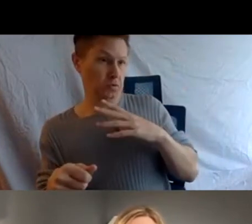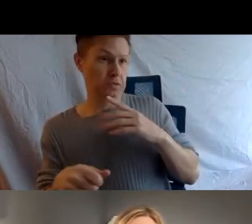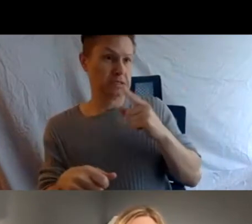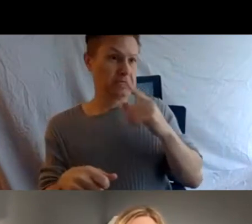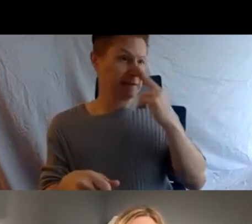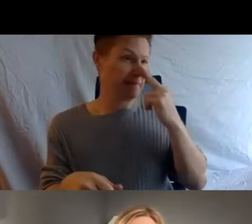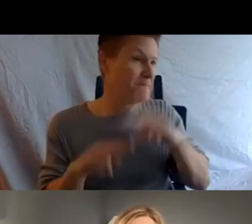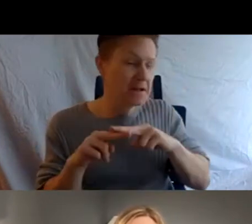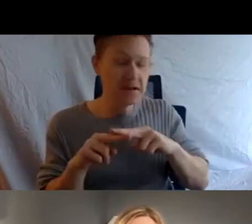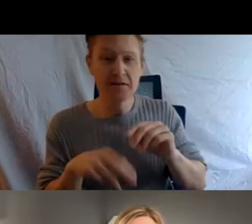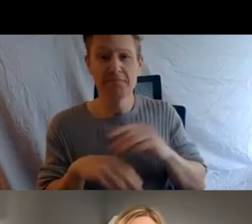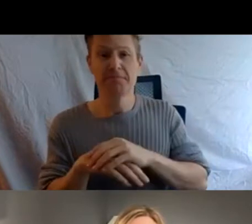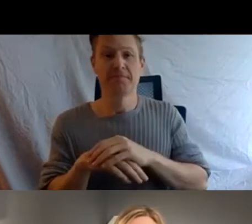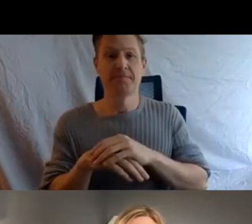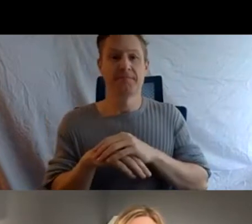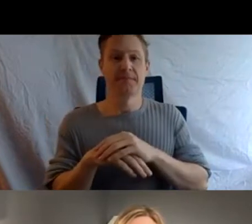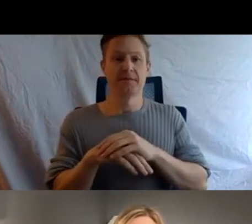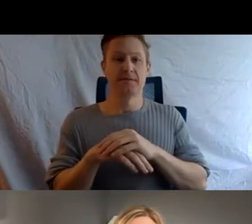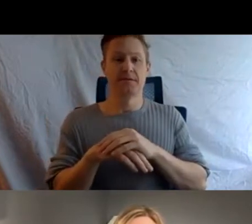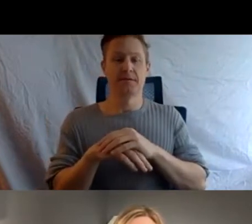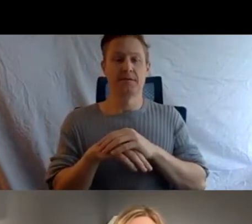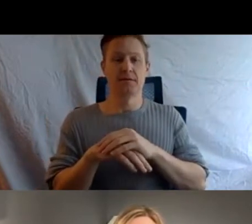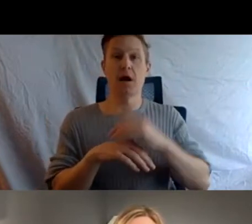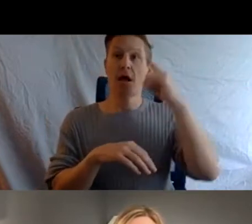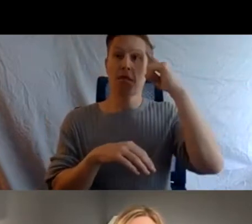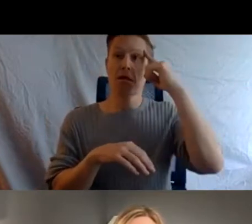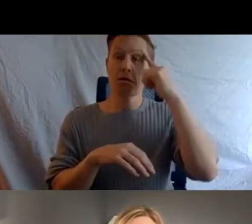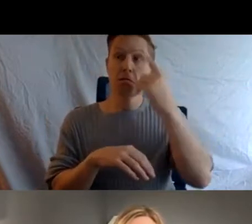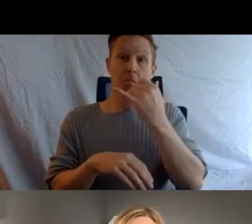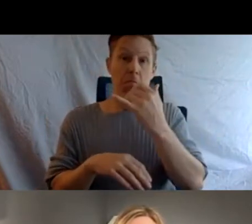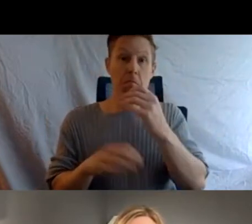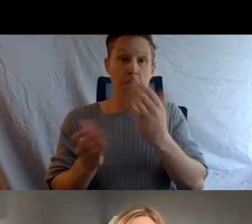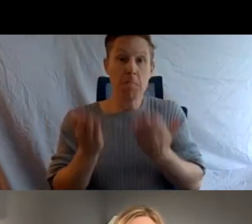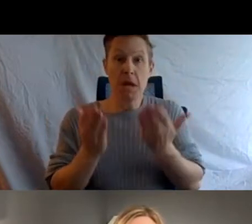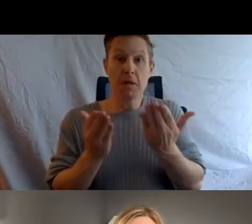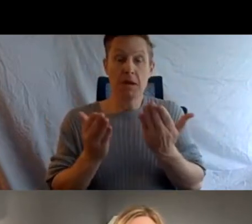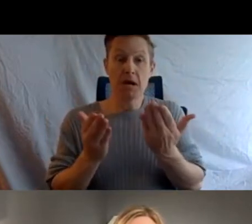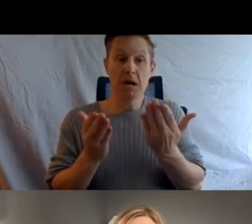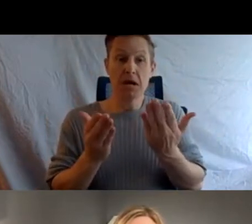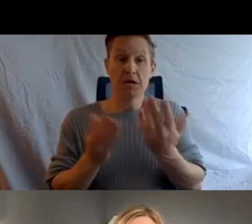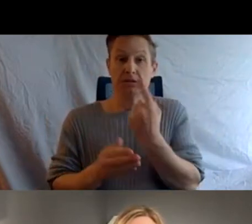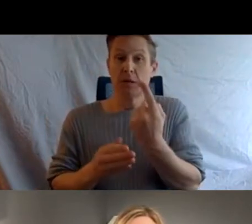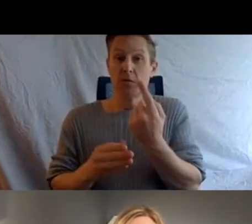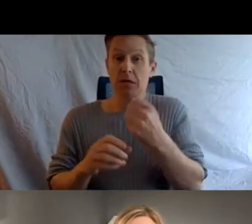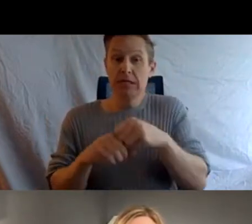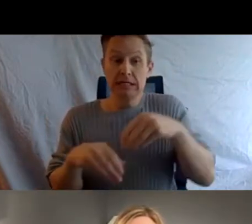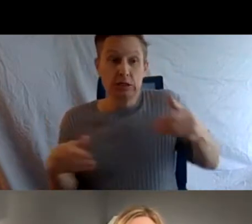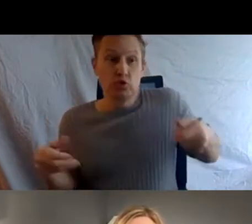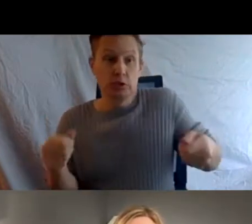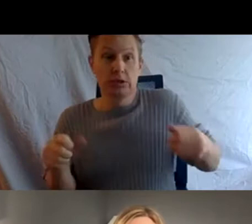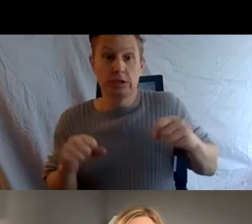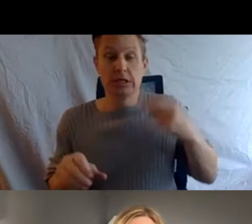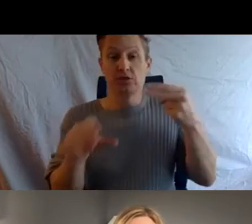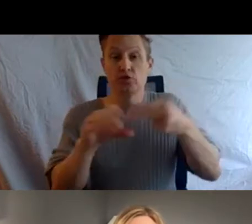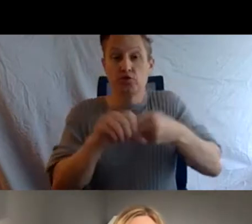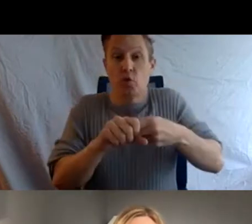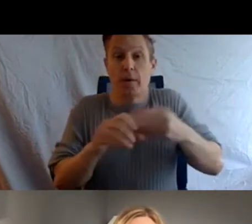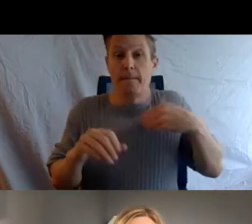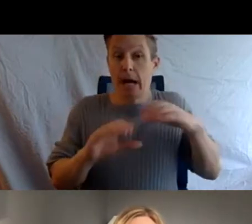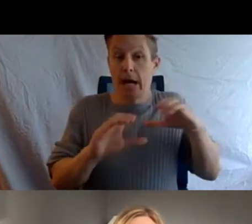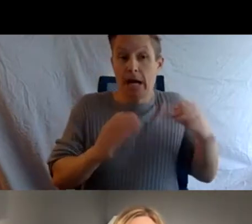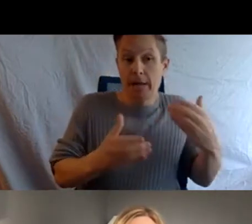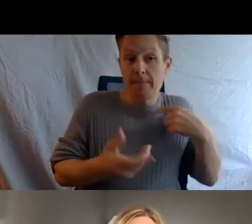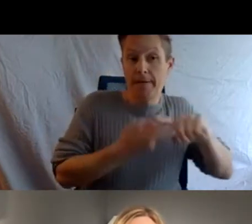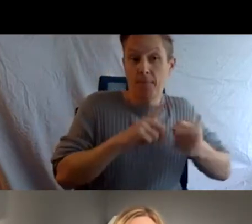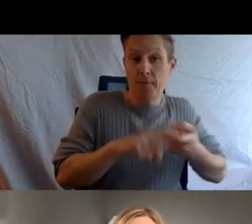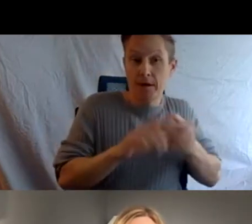fun, and you know, and think of, you know, oh, I could have someone join my club, or you know, my friend group or something like that.